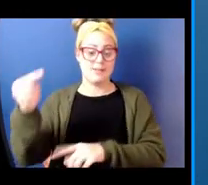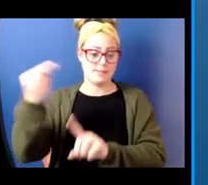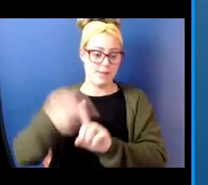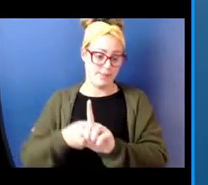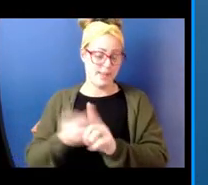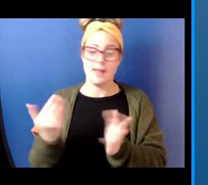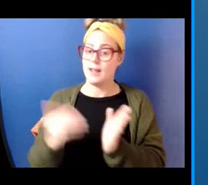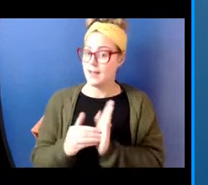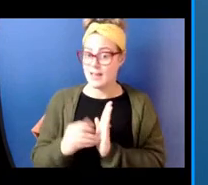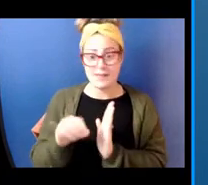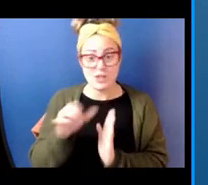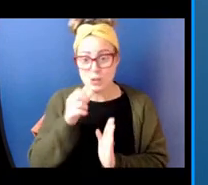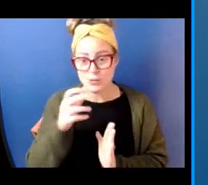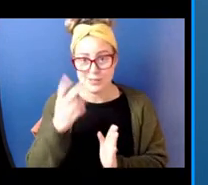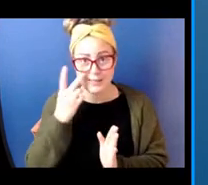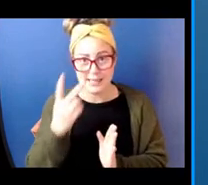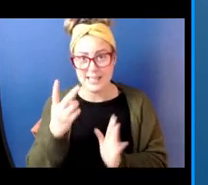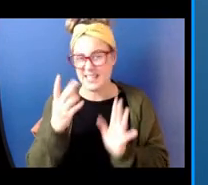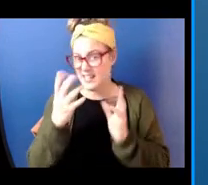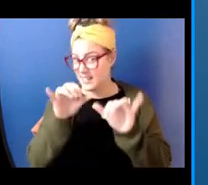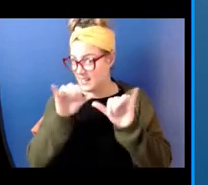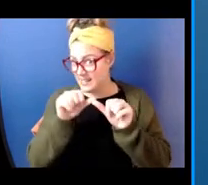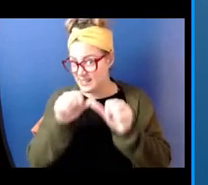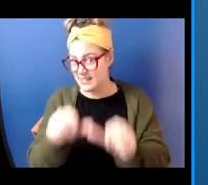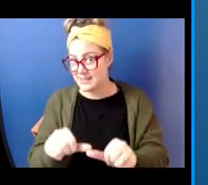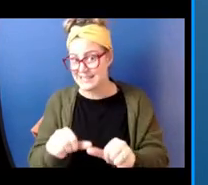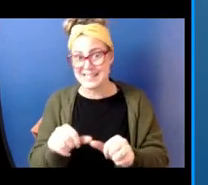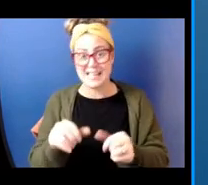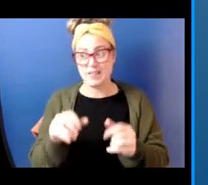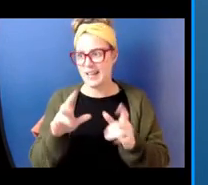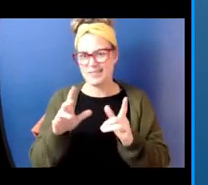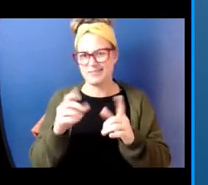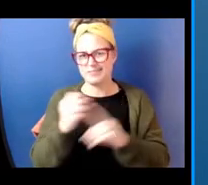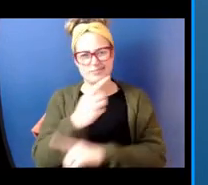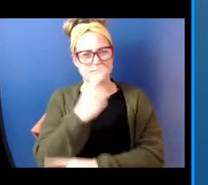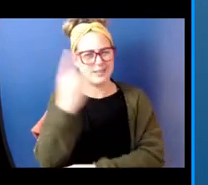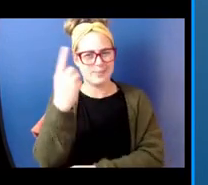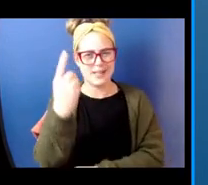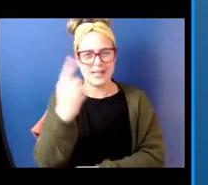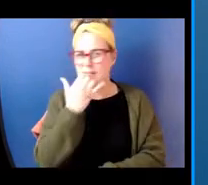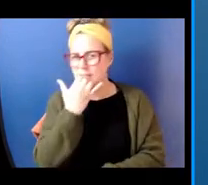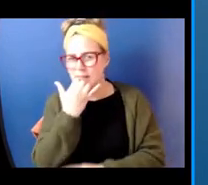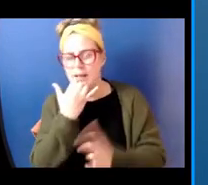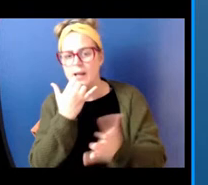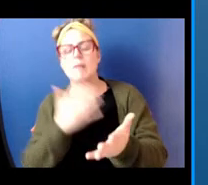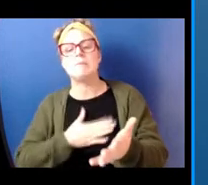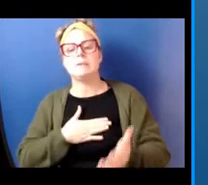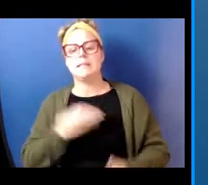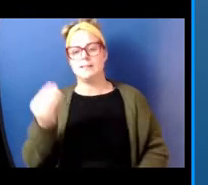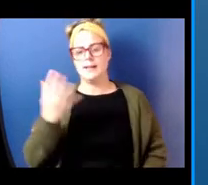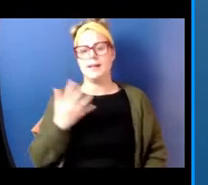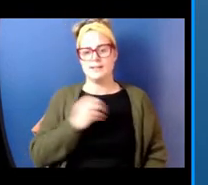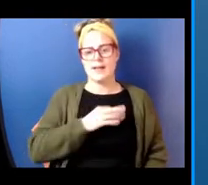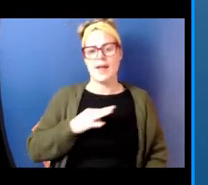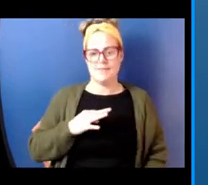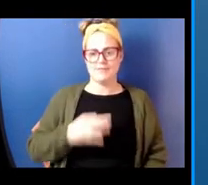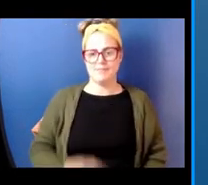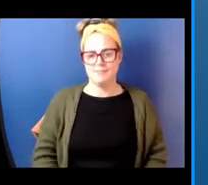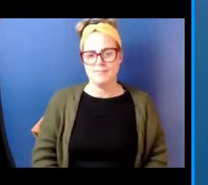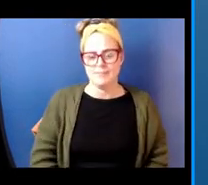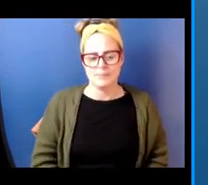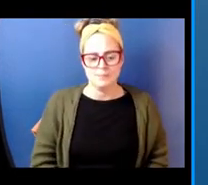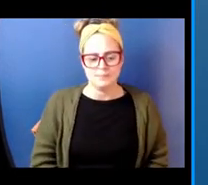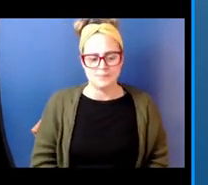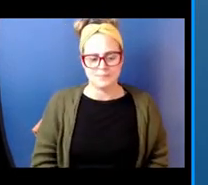inconsistencies or potential improvements or typos please let staff know as soon as possible